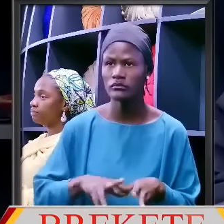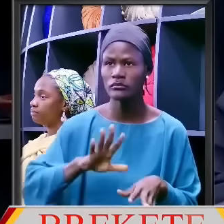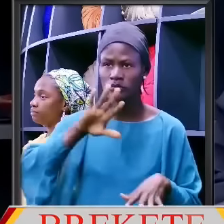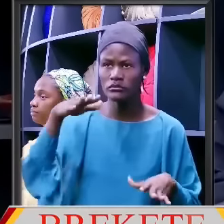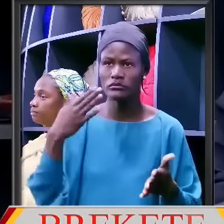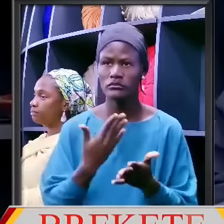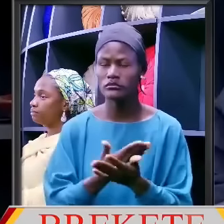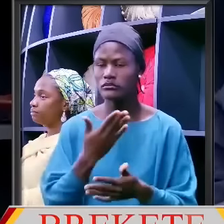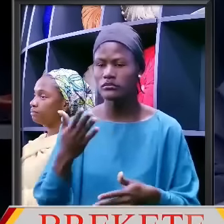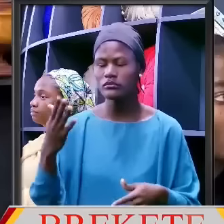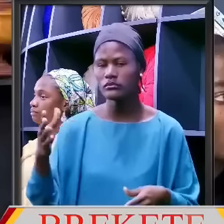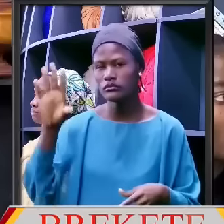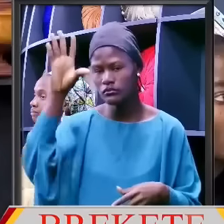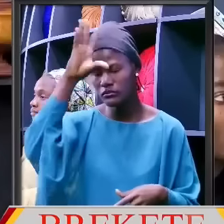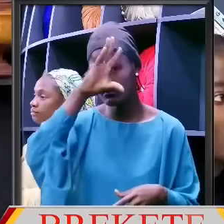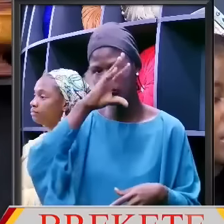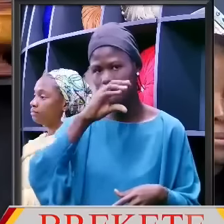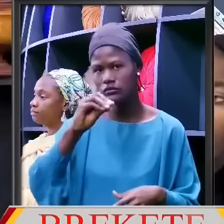This man life saving.